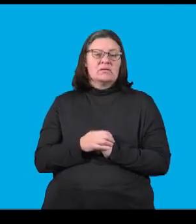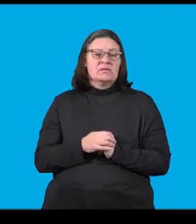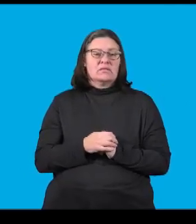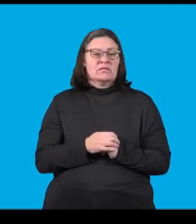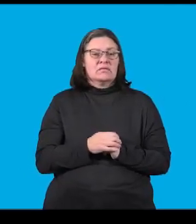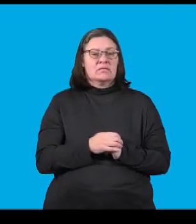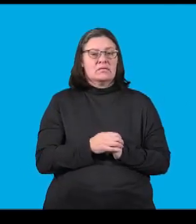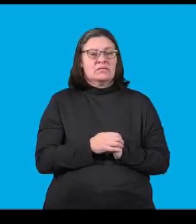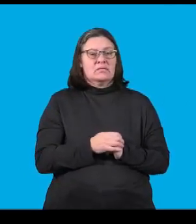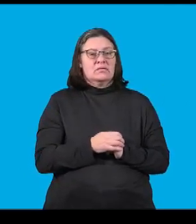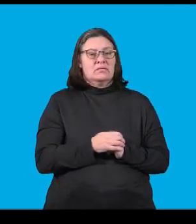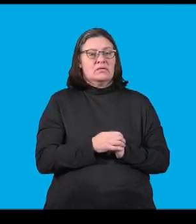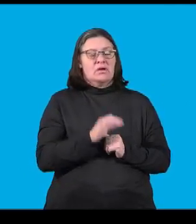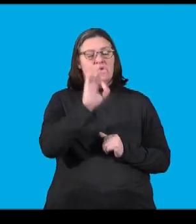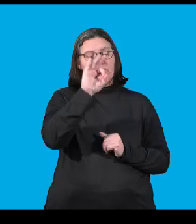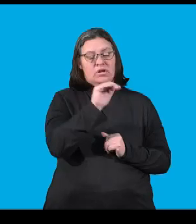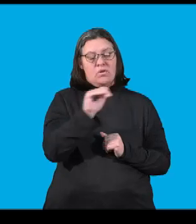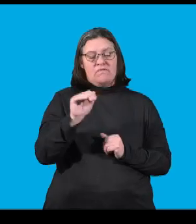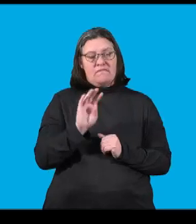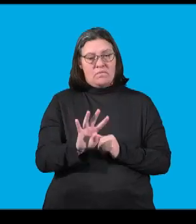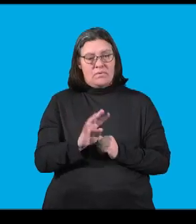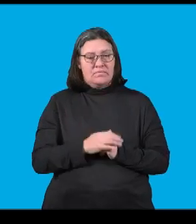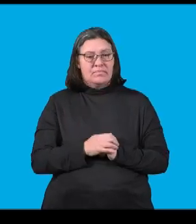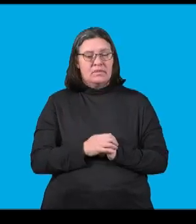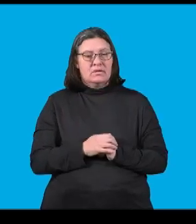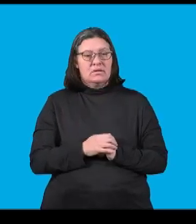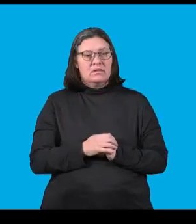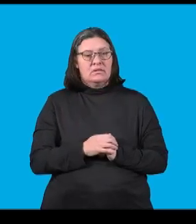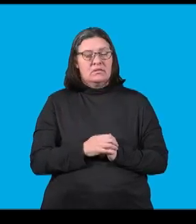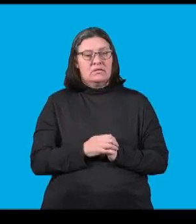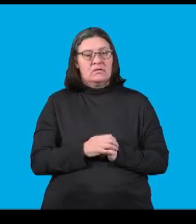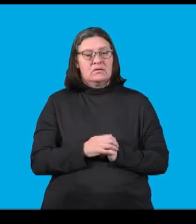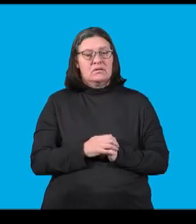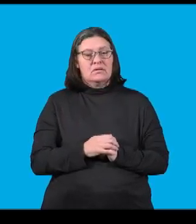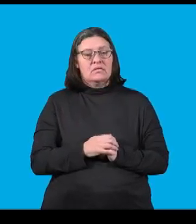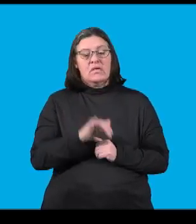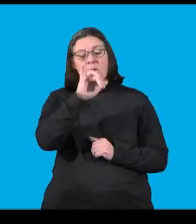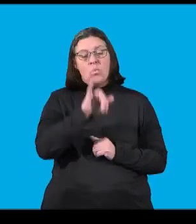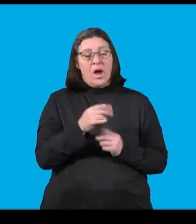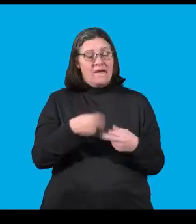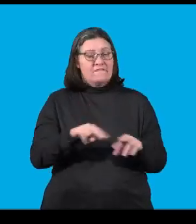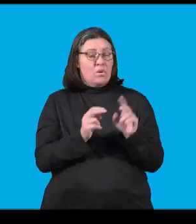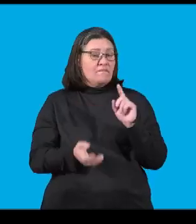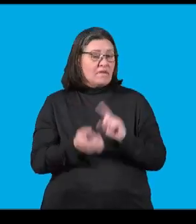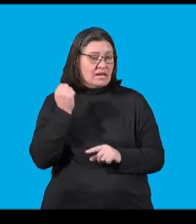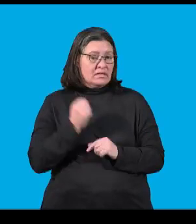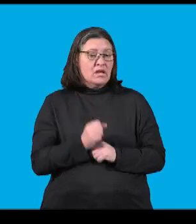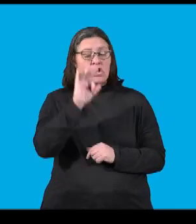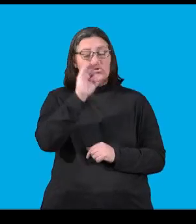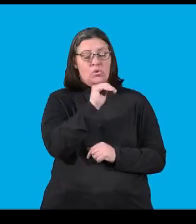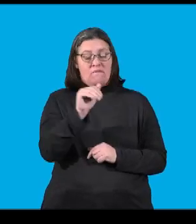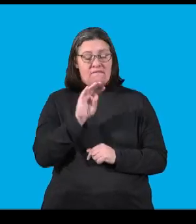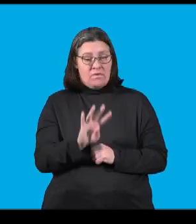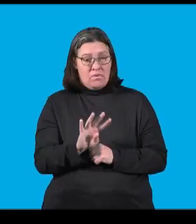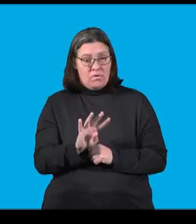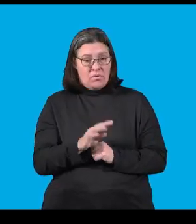Both of them have a common factor of 2, so I end up with 3 over 4. And then to find the y value, you're simply going to